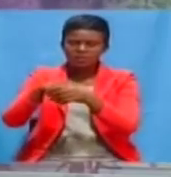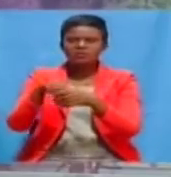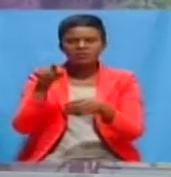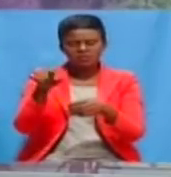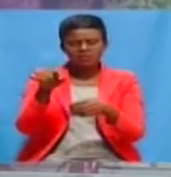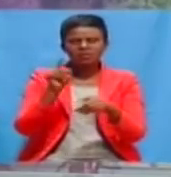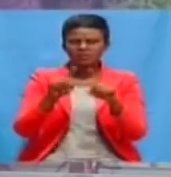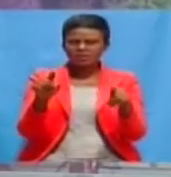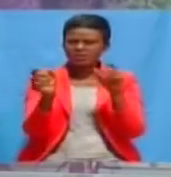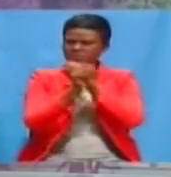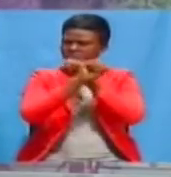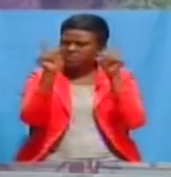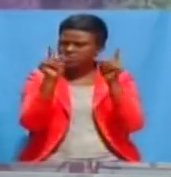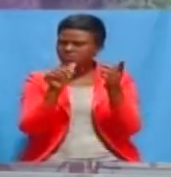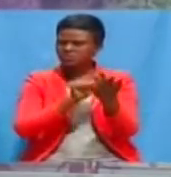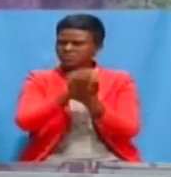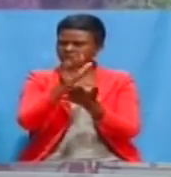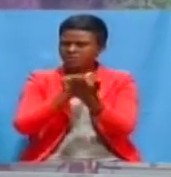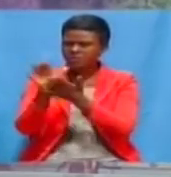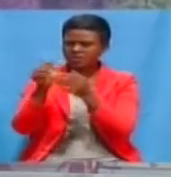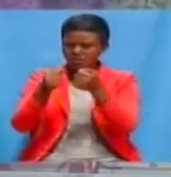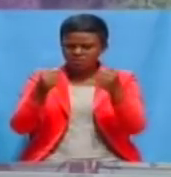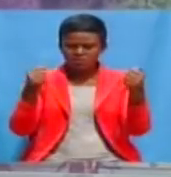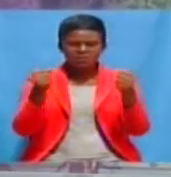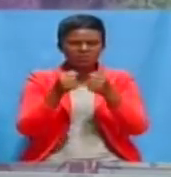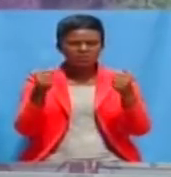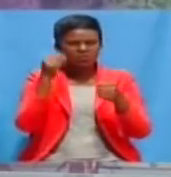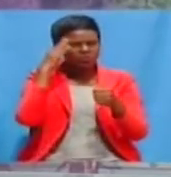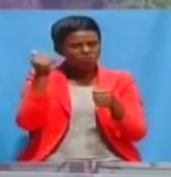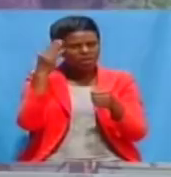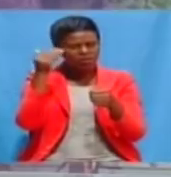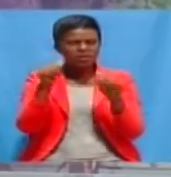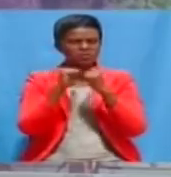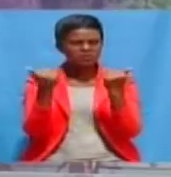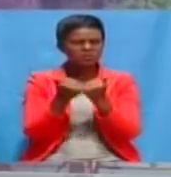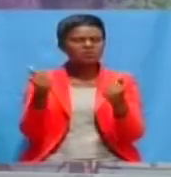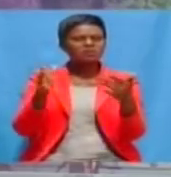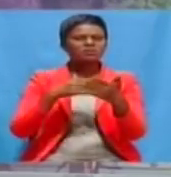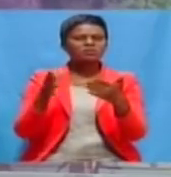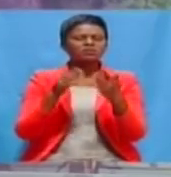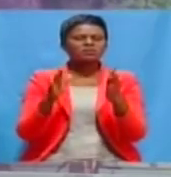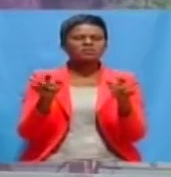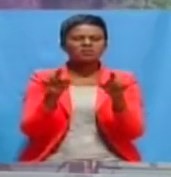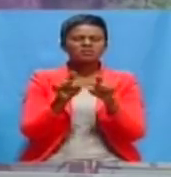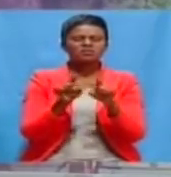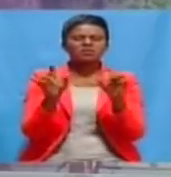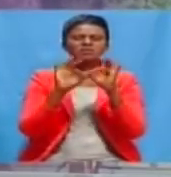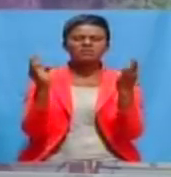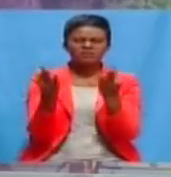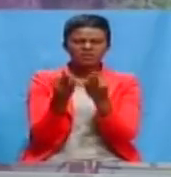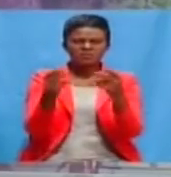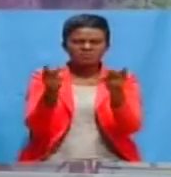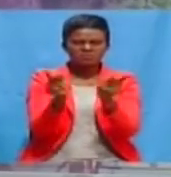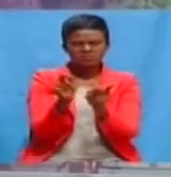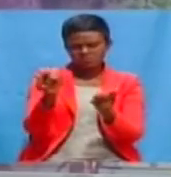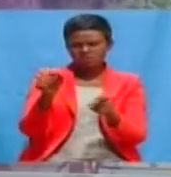but were surprised to see the advert in the papers and wondered why the association had gone ahead even after the family's position